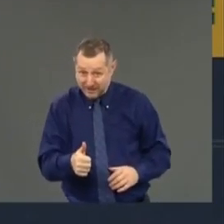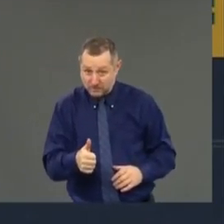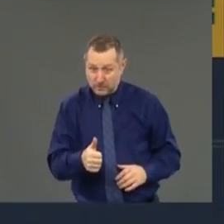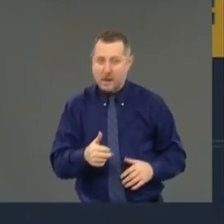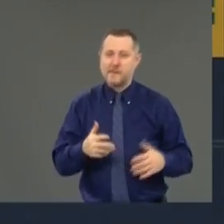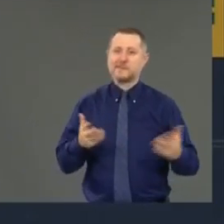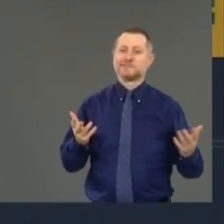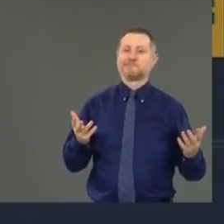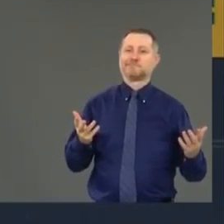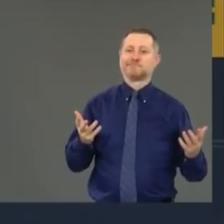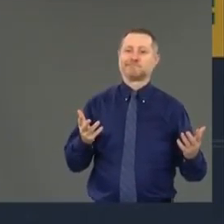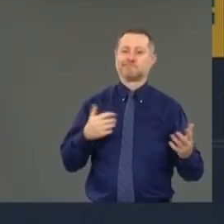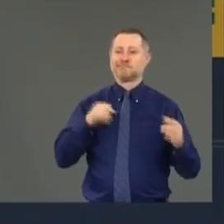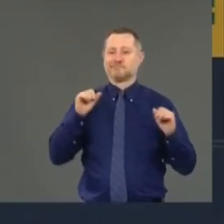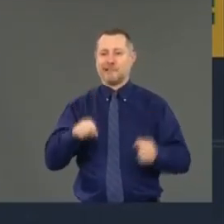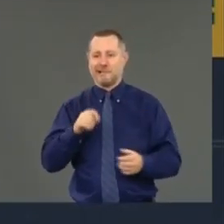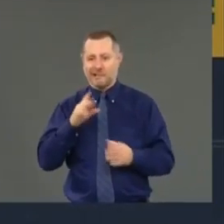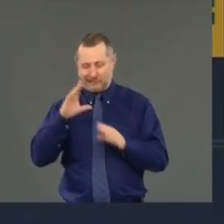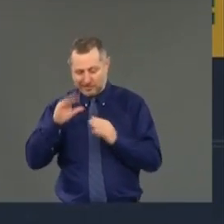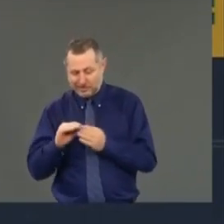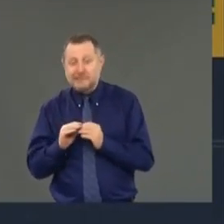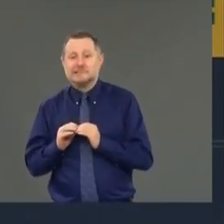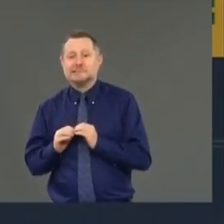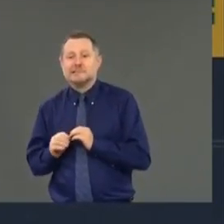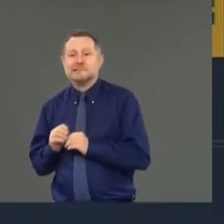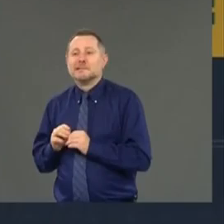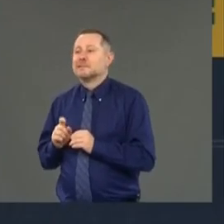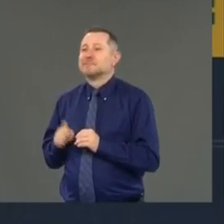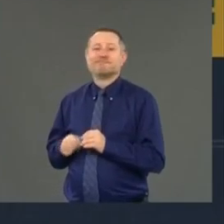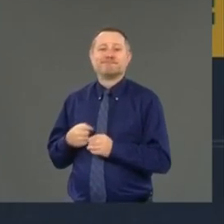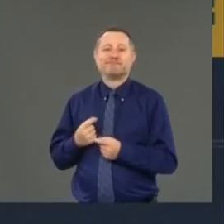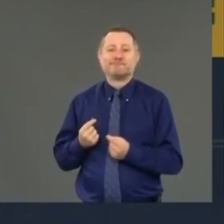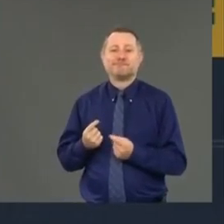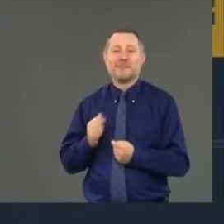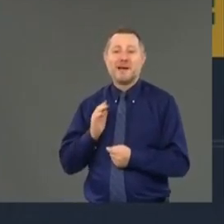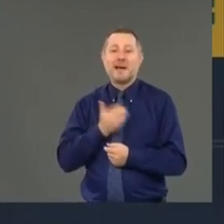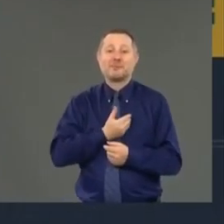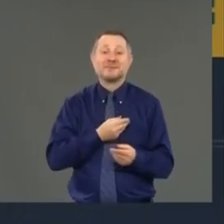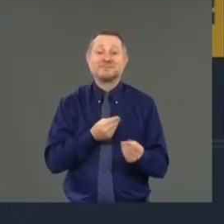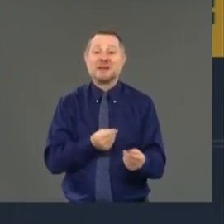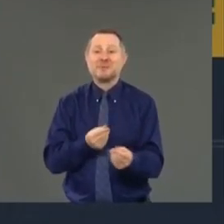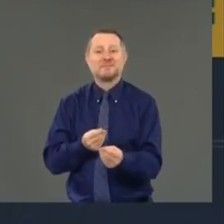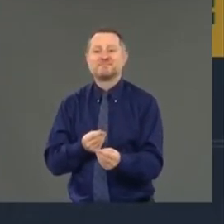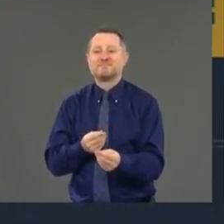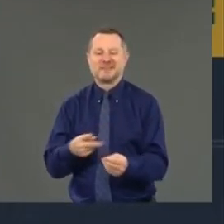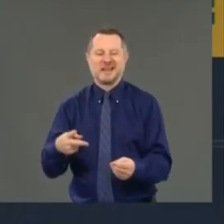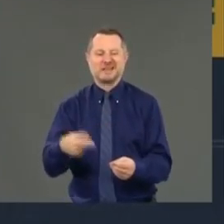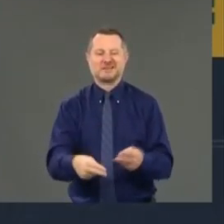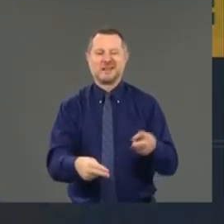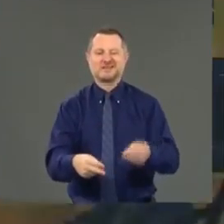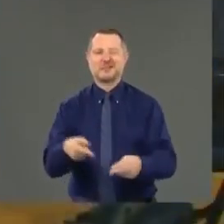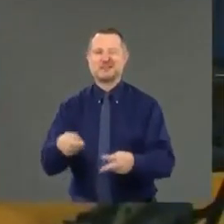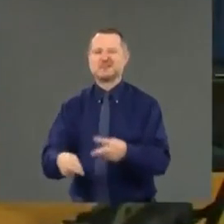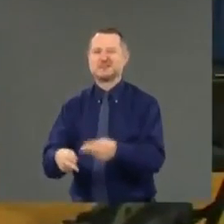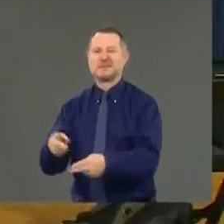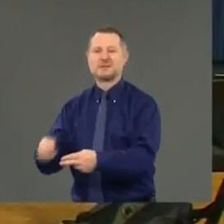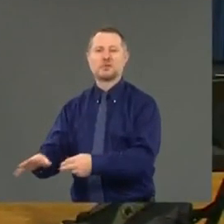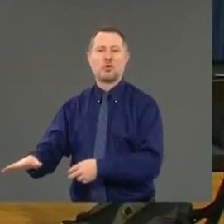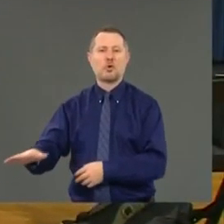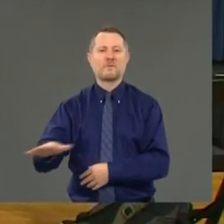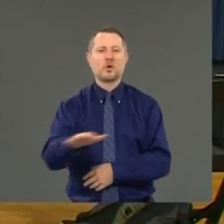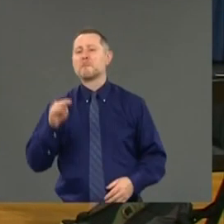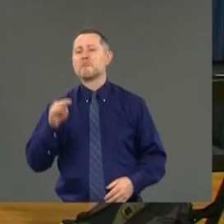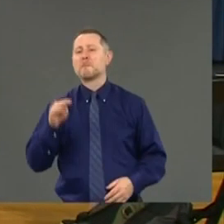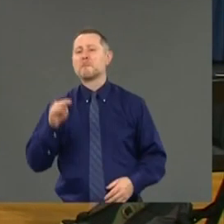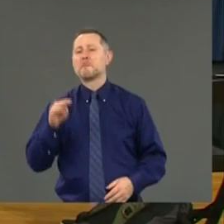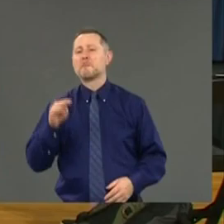shortfall and reducing expenses all across the board. And just to add to that, the